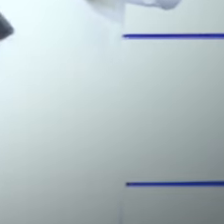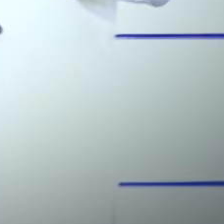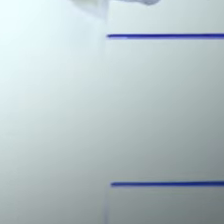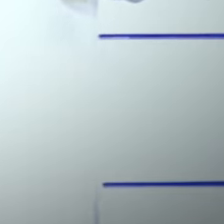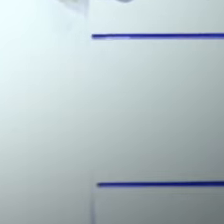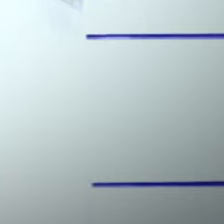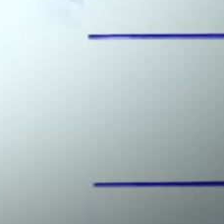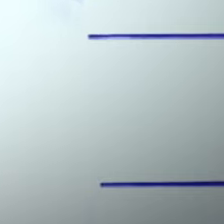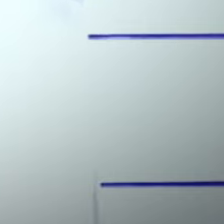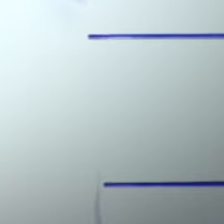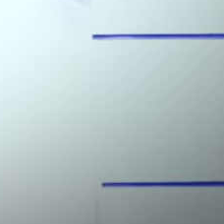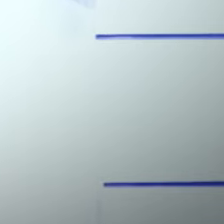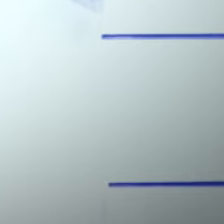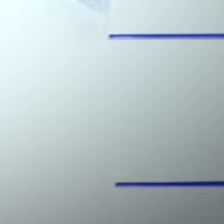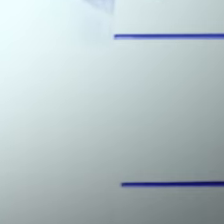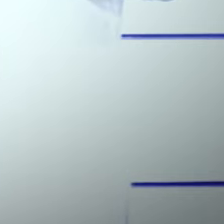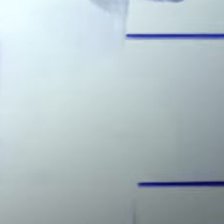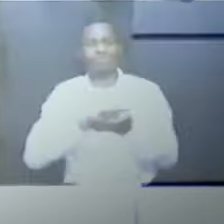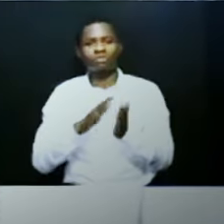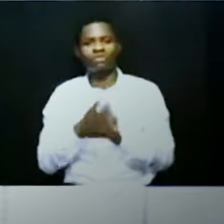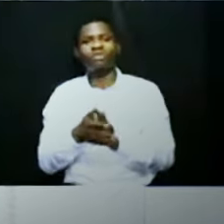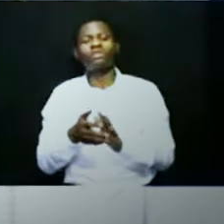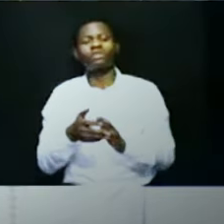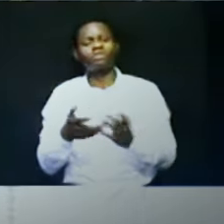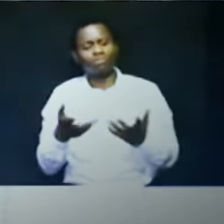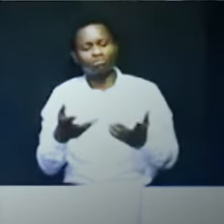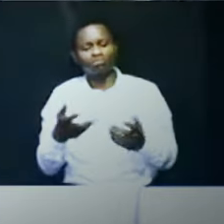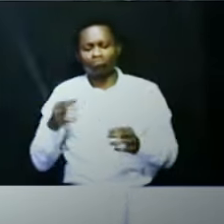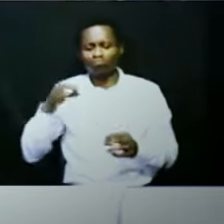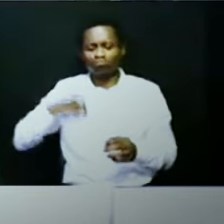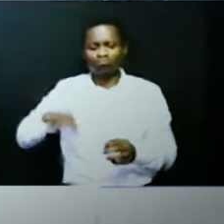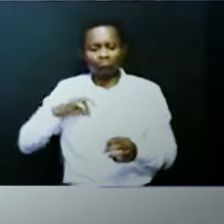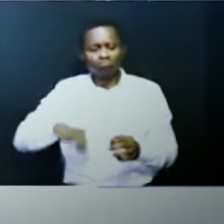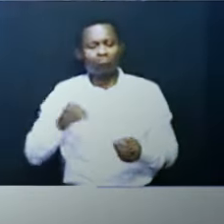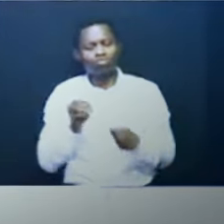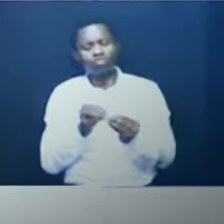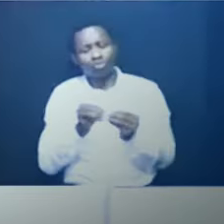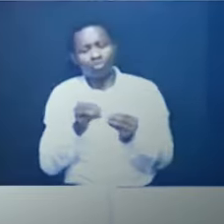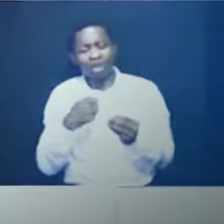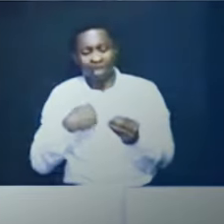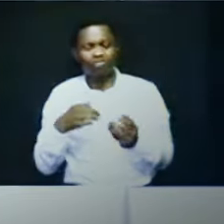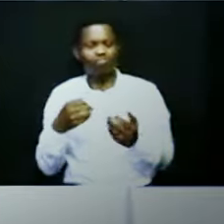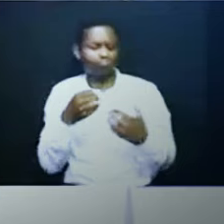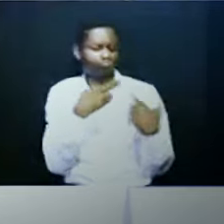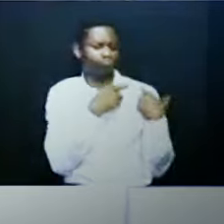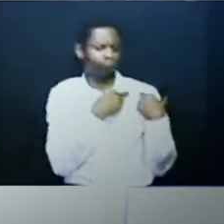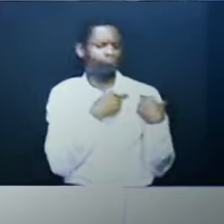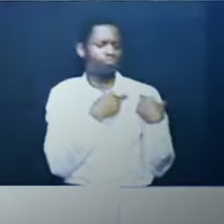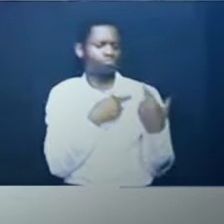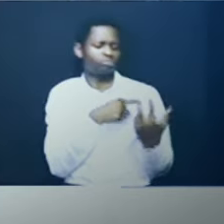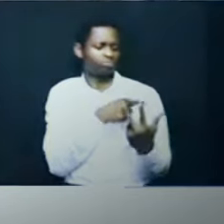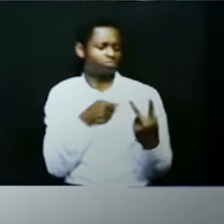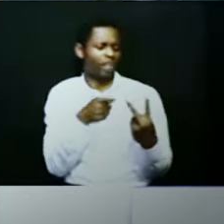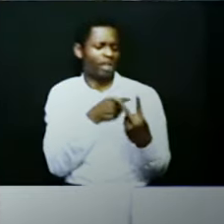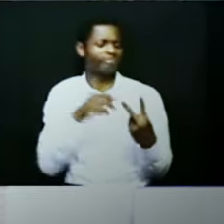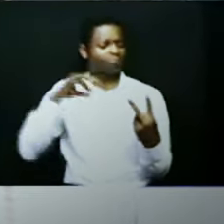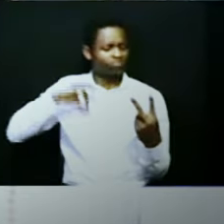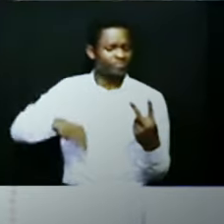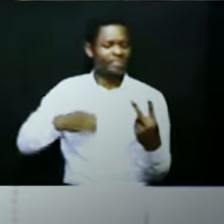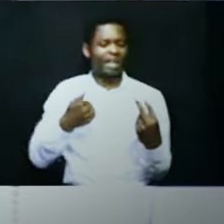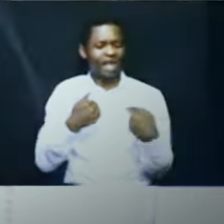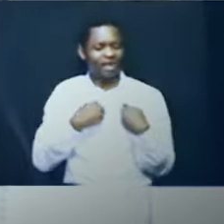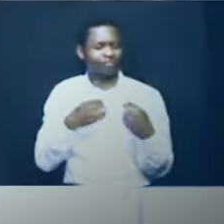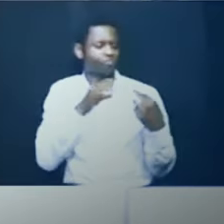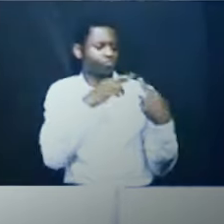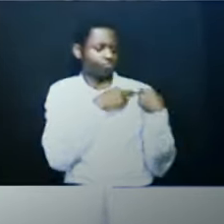And we have privileges. And there are responsibilities too.